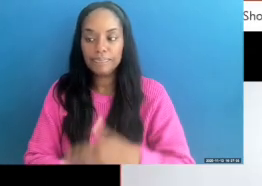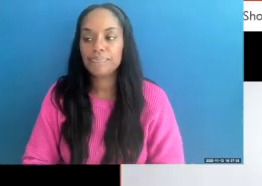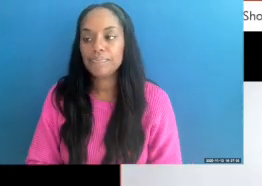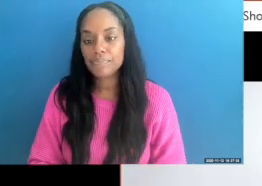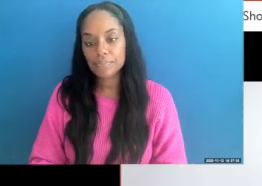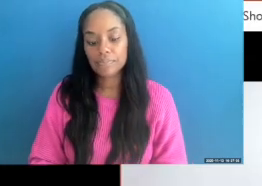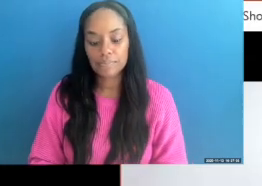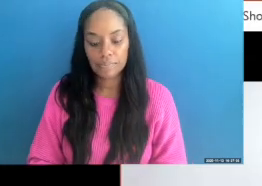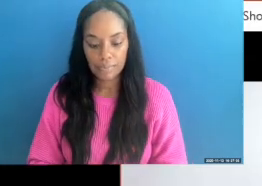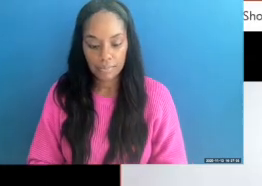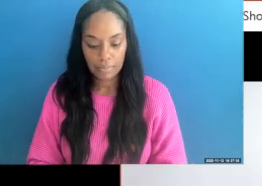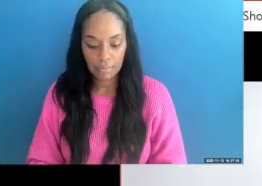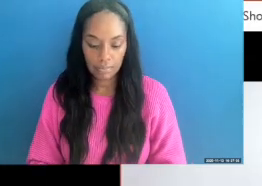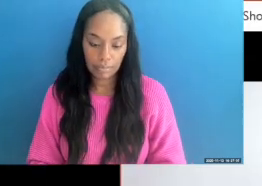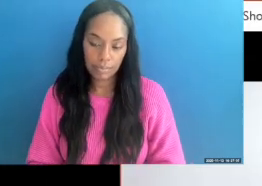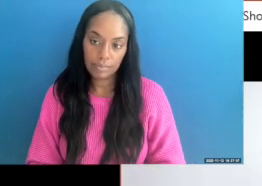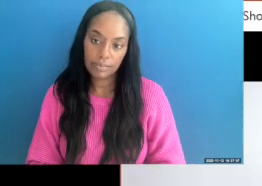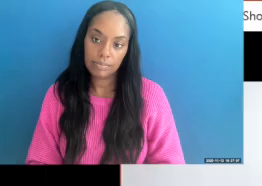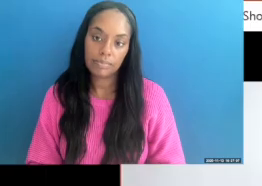chart. And